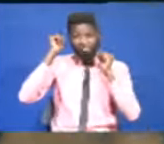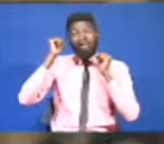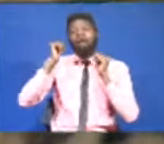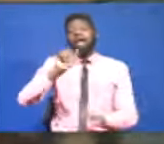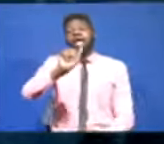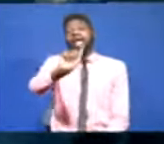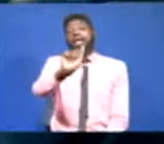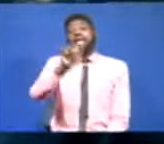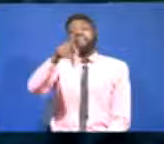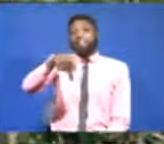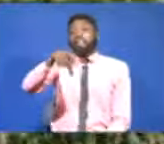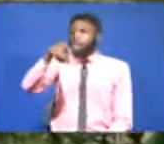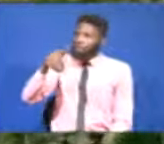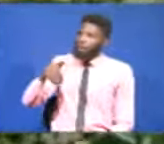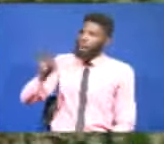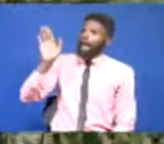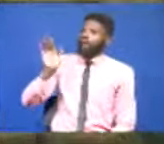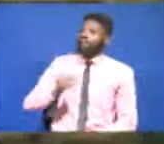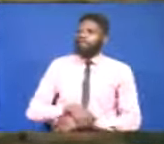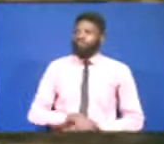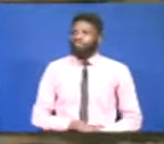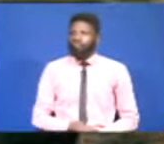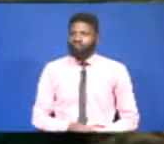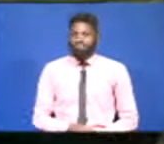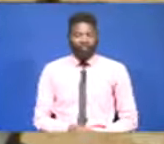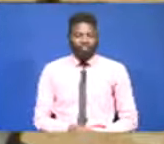Panta, medic.